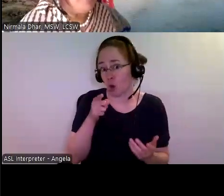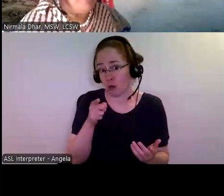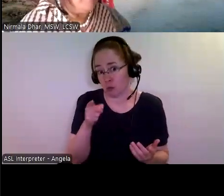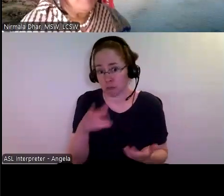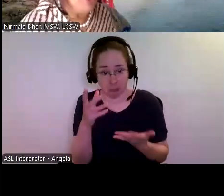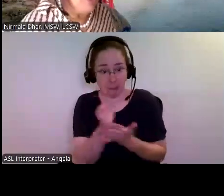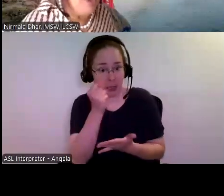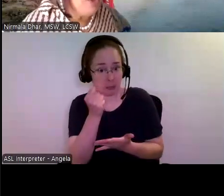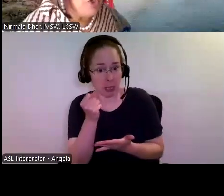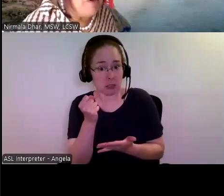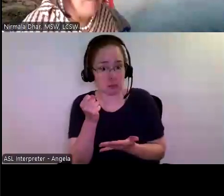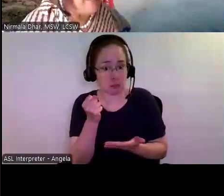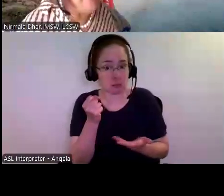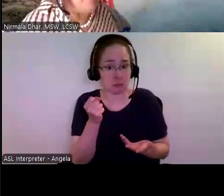your